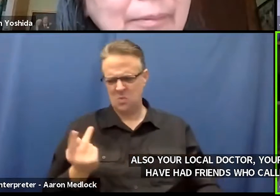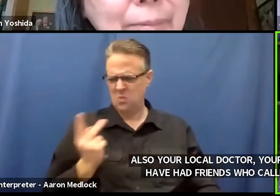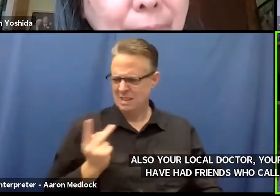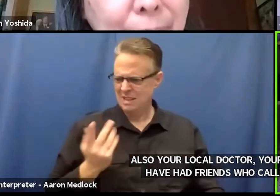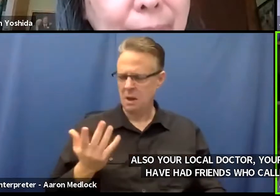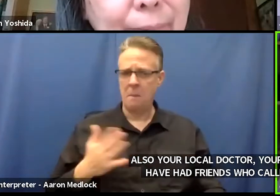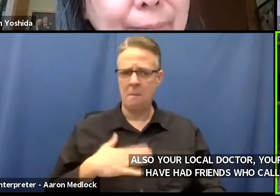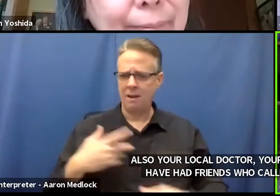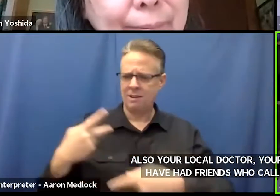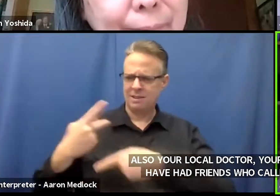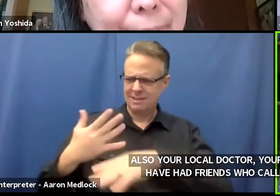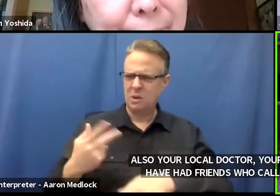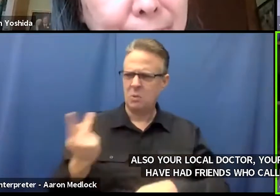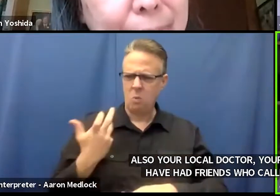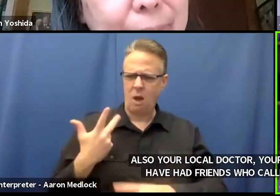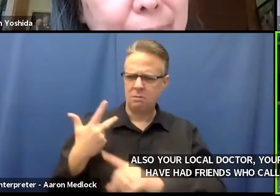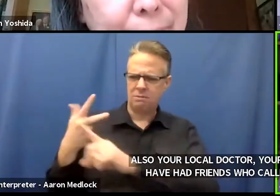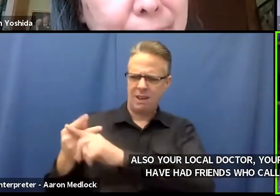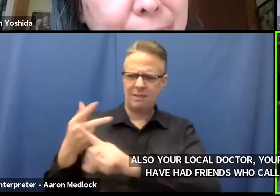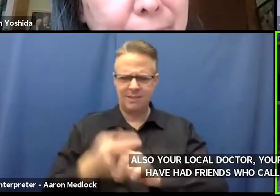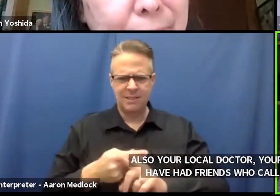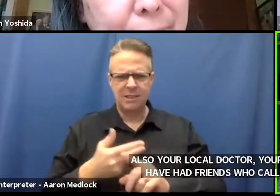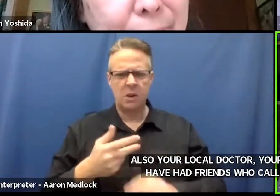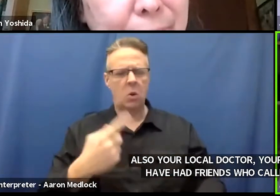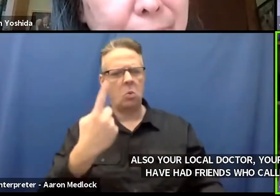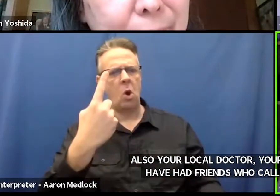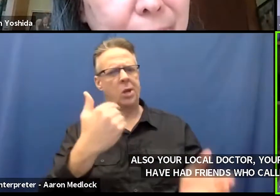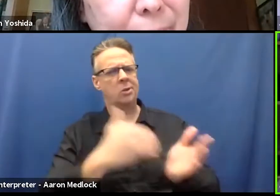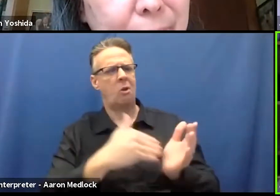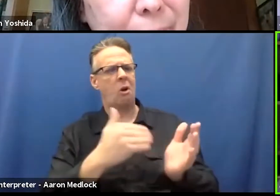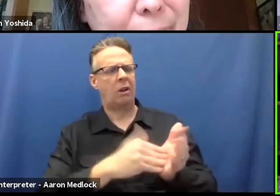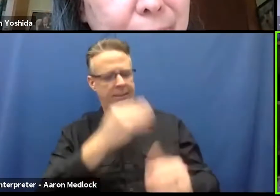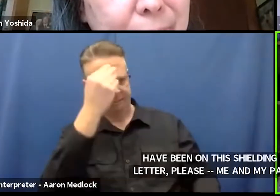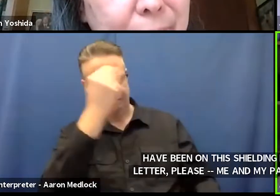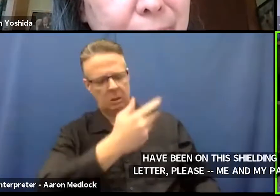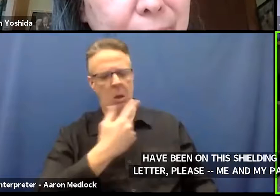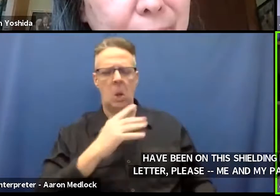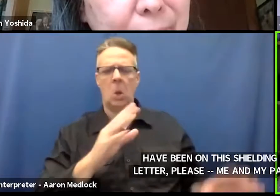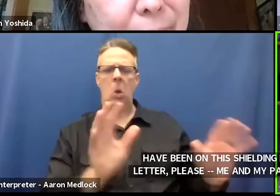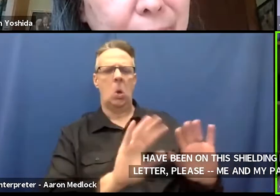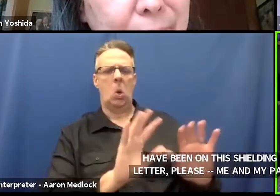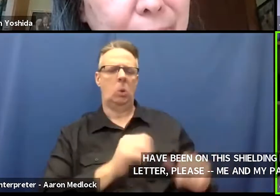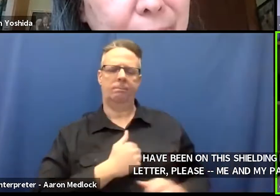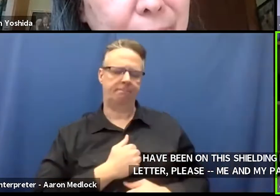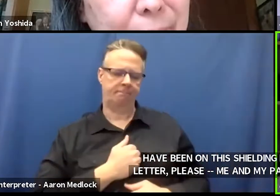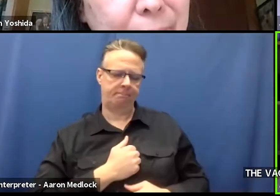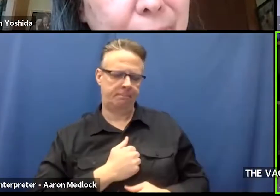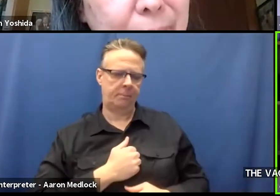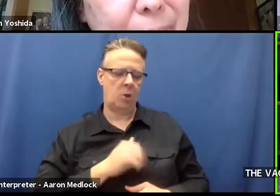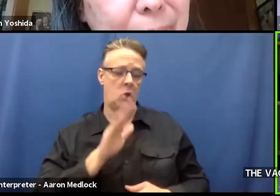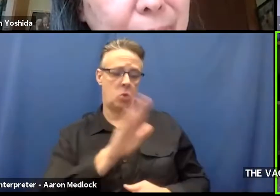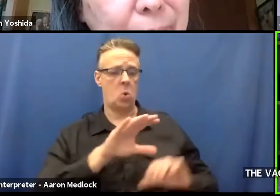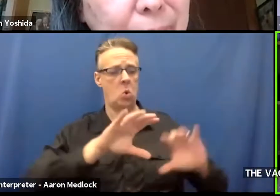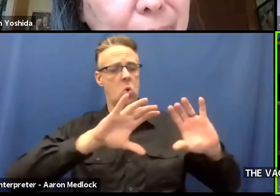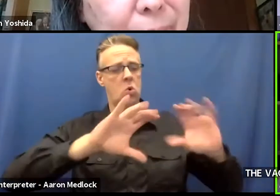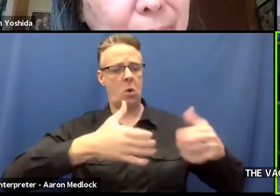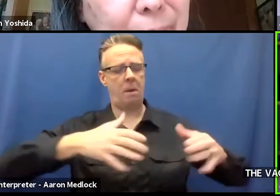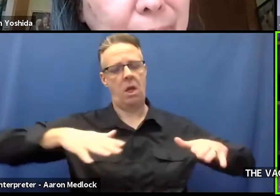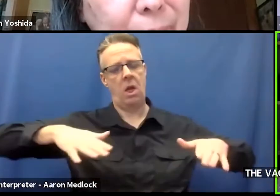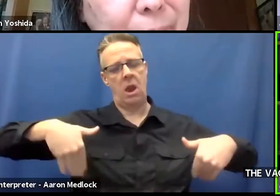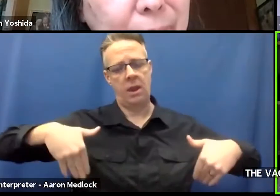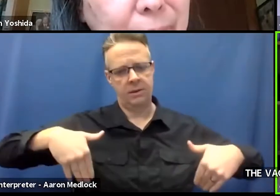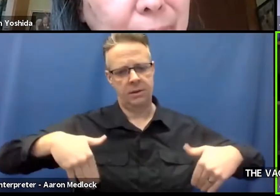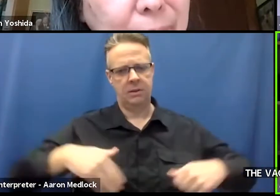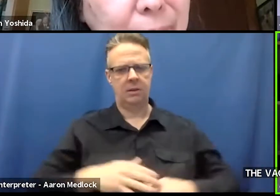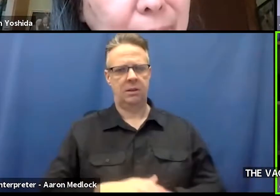who is my carer, have the vaccine? And one doctor's surgery has said, oh no, we're not doing your group yet. You can't have it